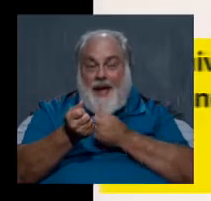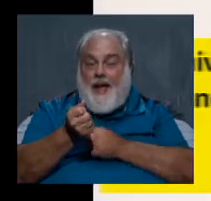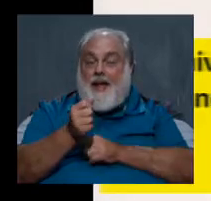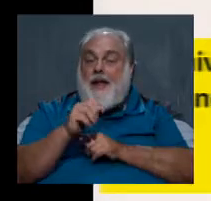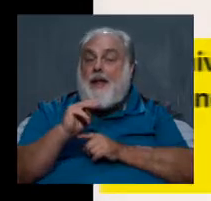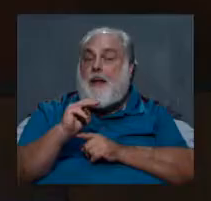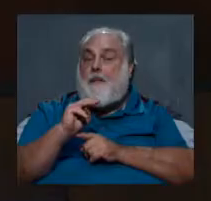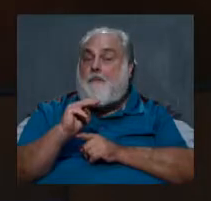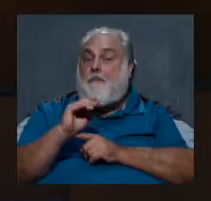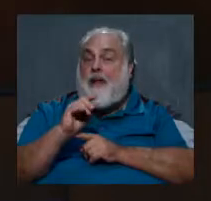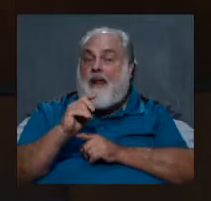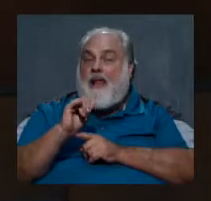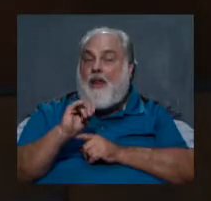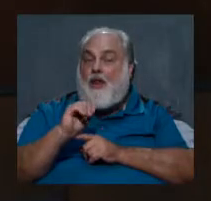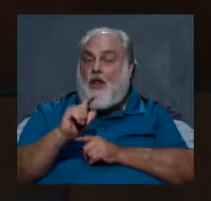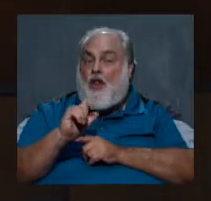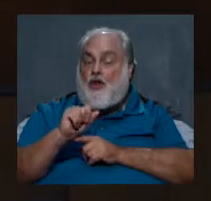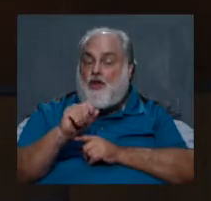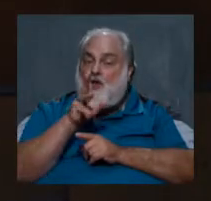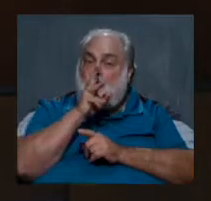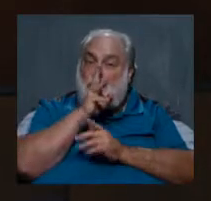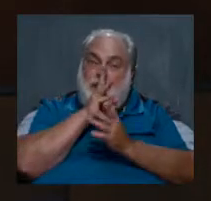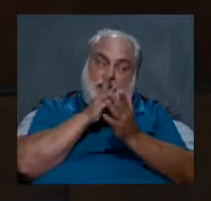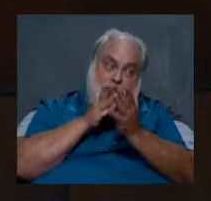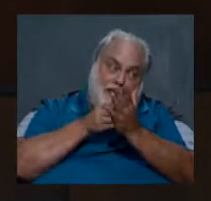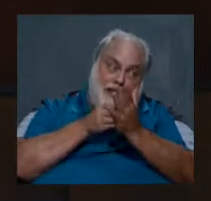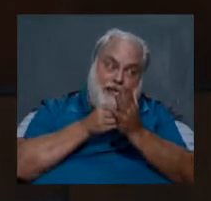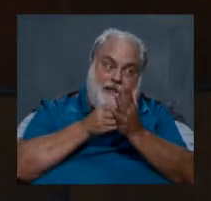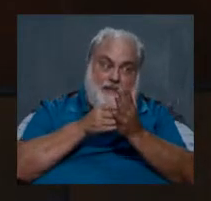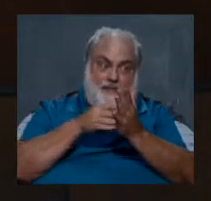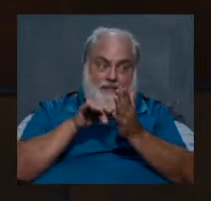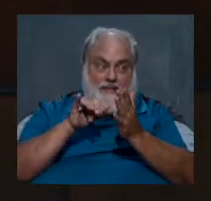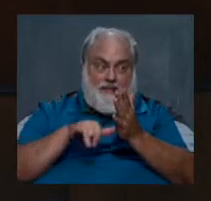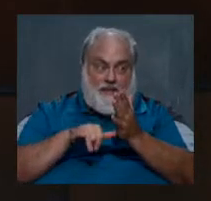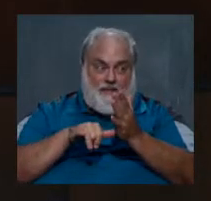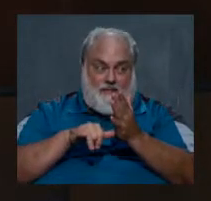talking against this application. And